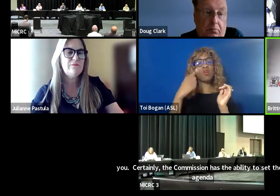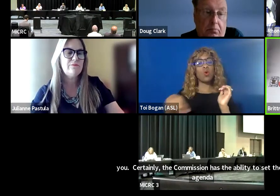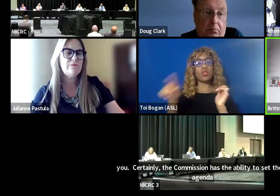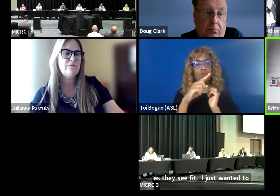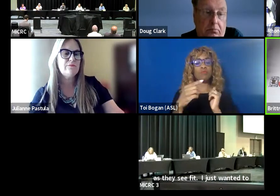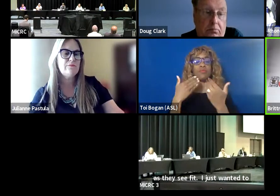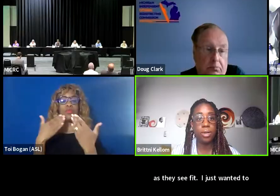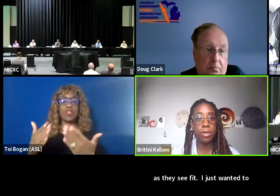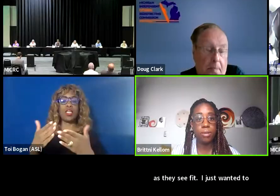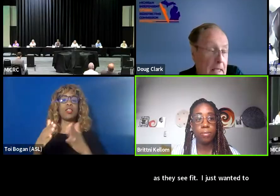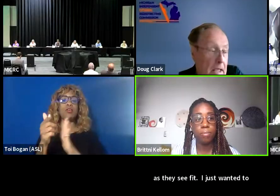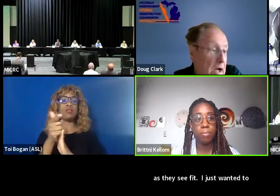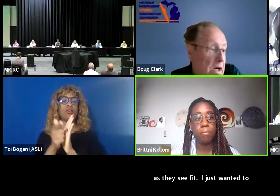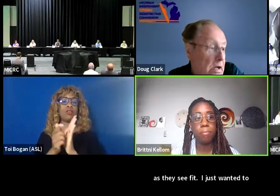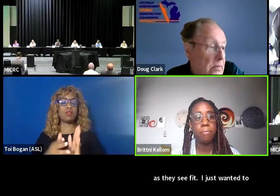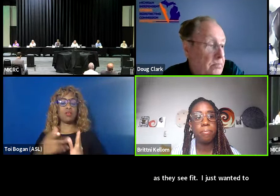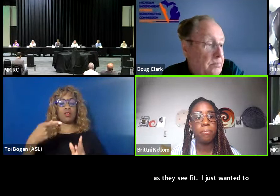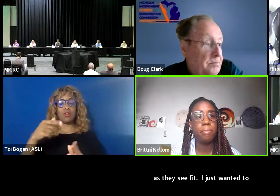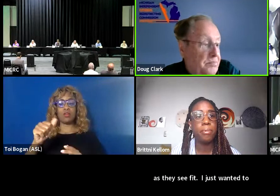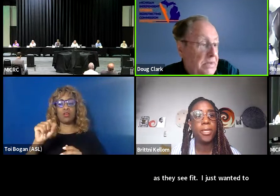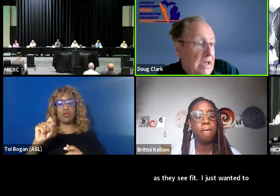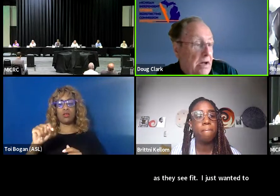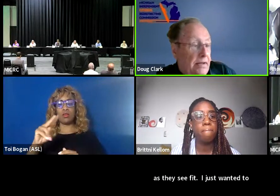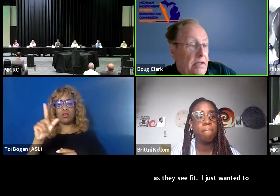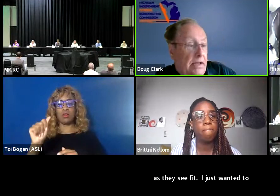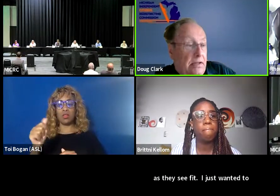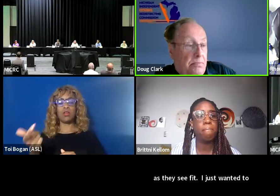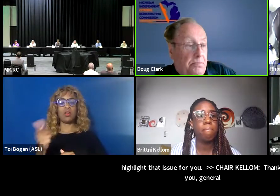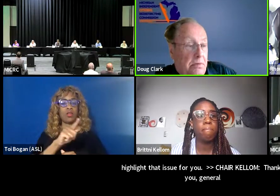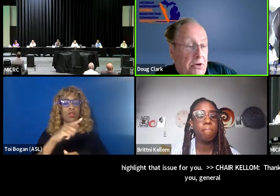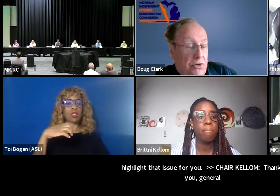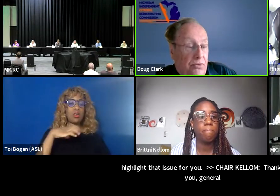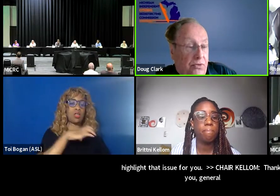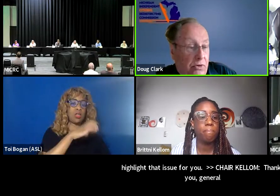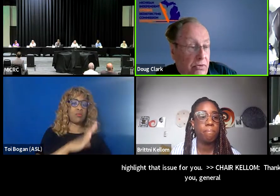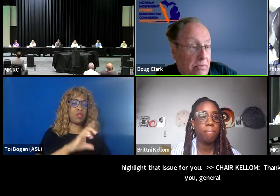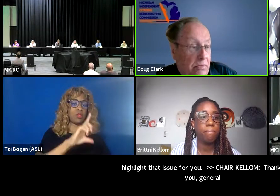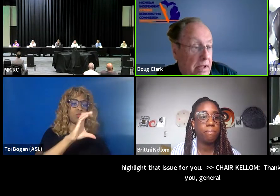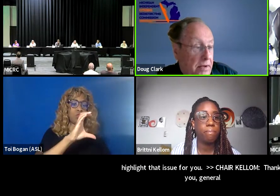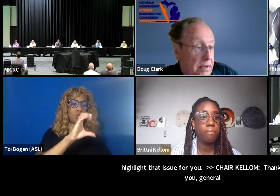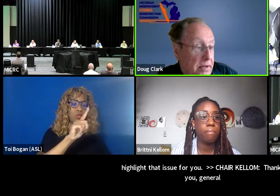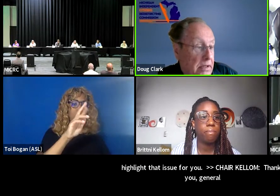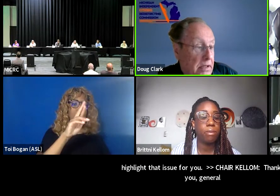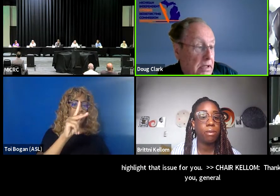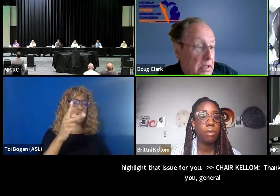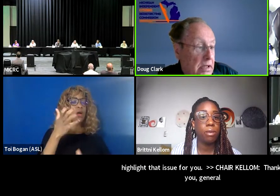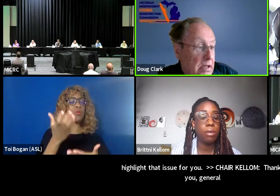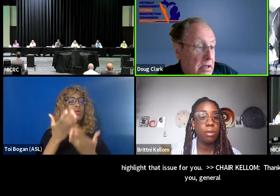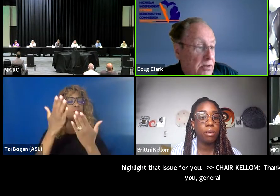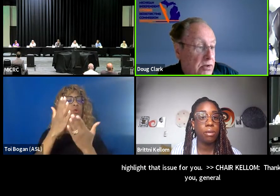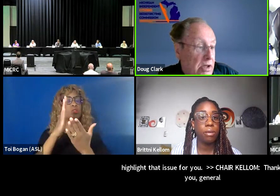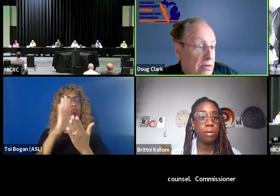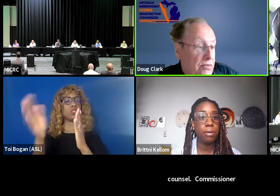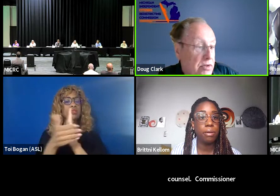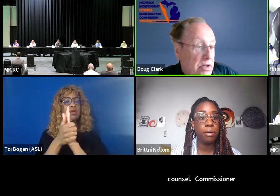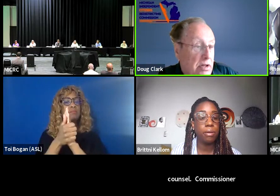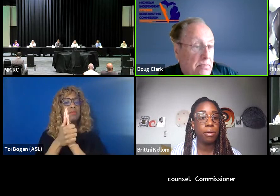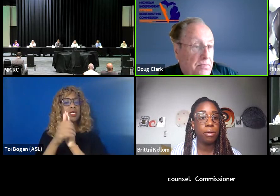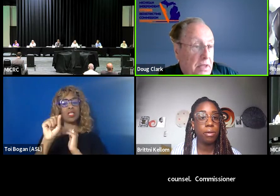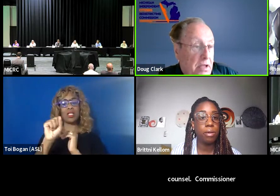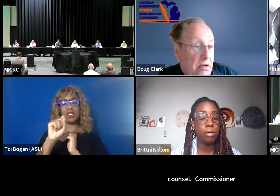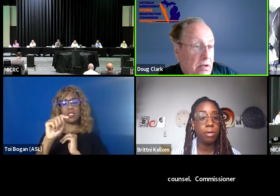General Counsel. Commissioner Clark. Yeah, I'd like to put a motion forward to amend